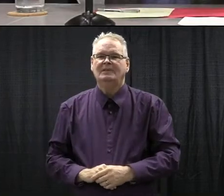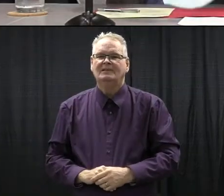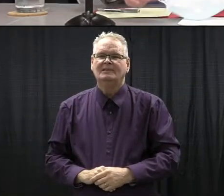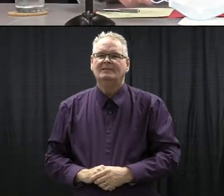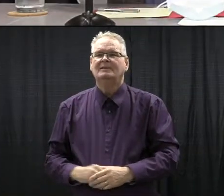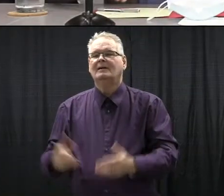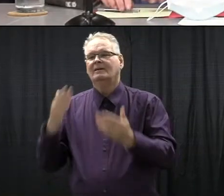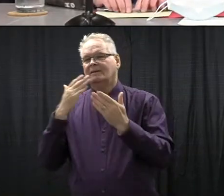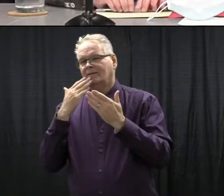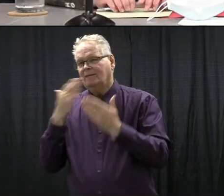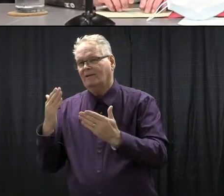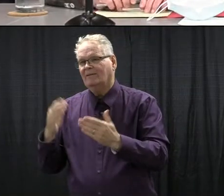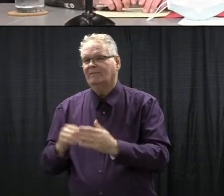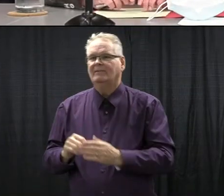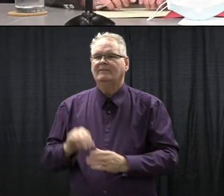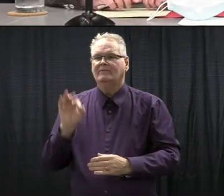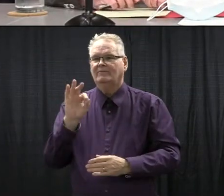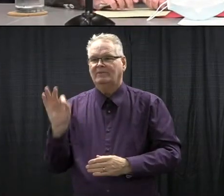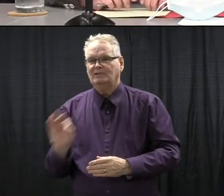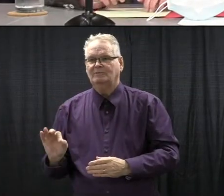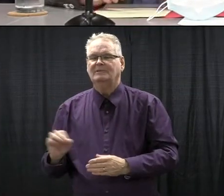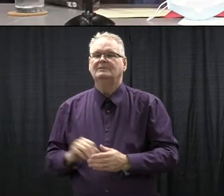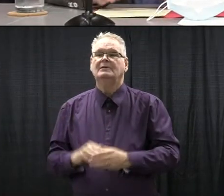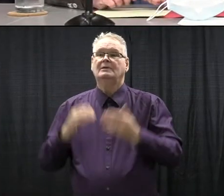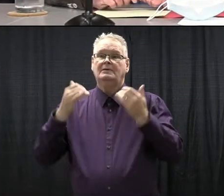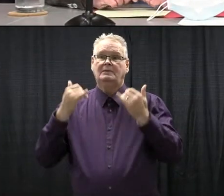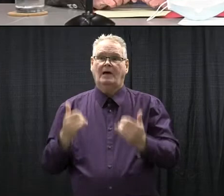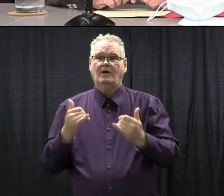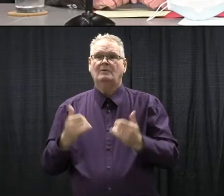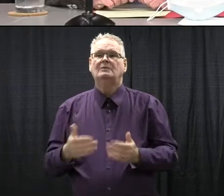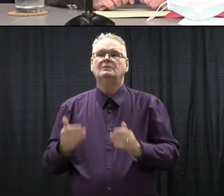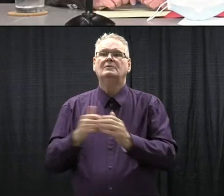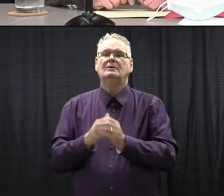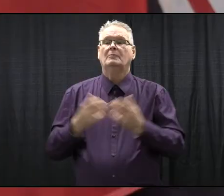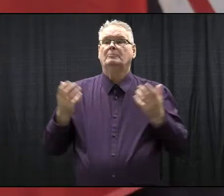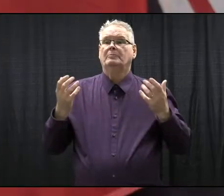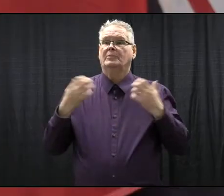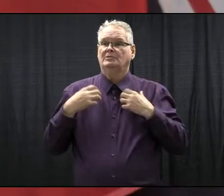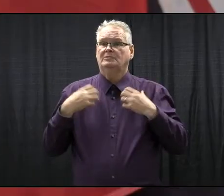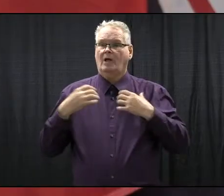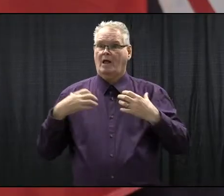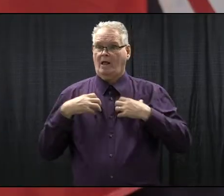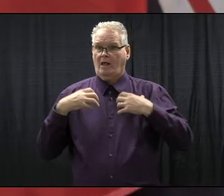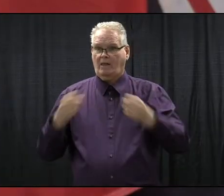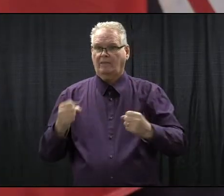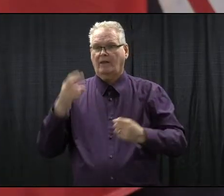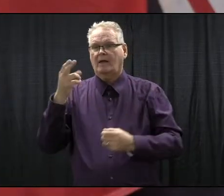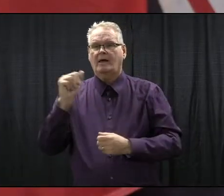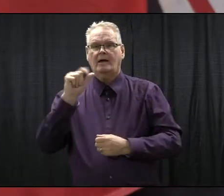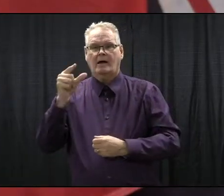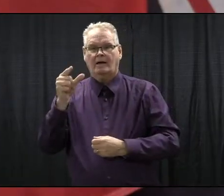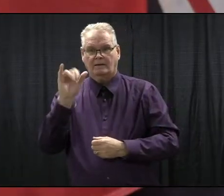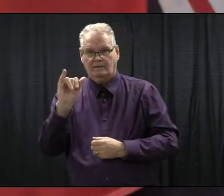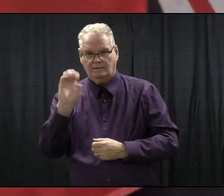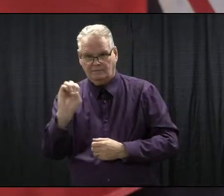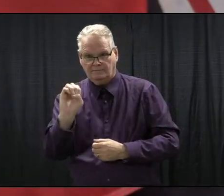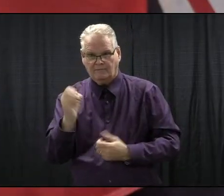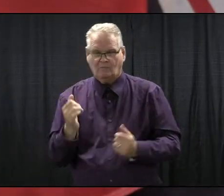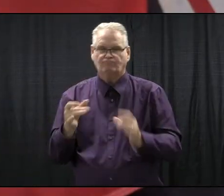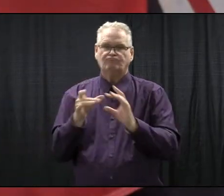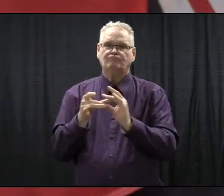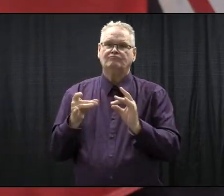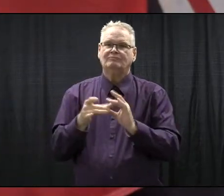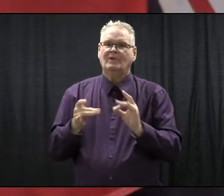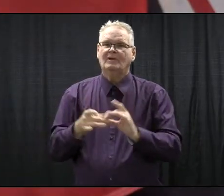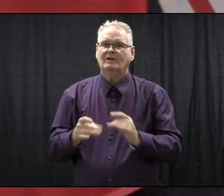Minister Haggie. Thank you very much, Premier. Thank you to everyone for joining us today. We are doing very well.